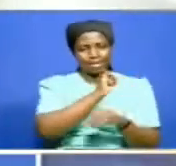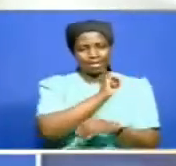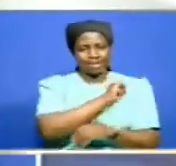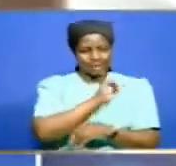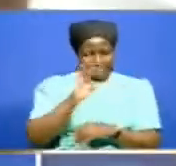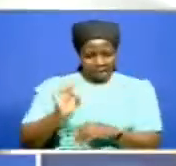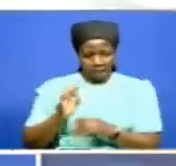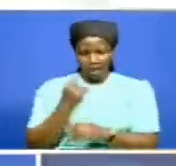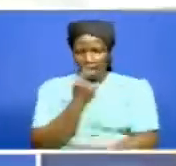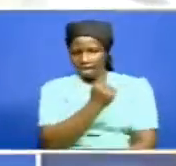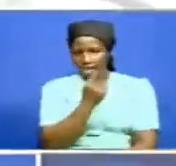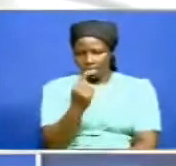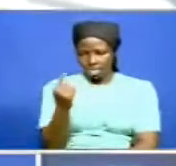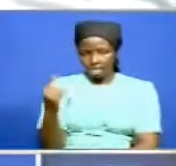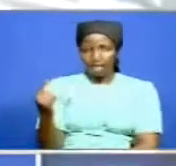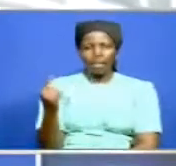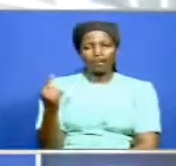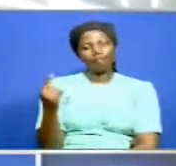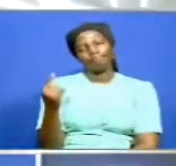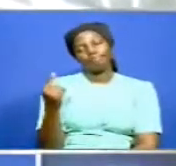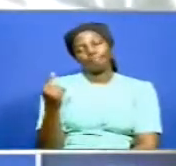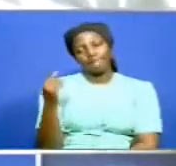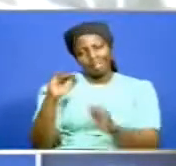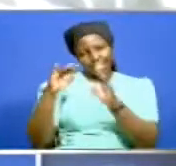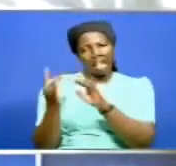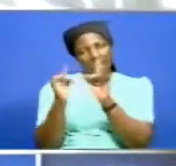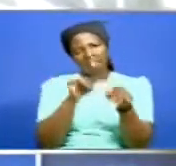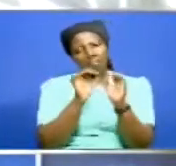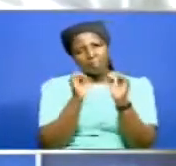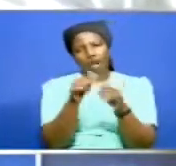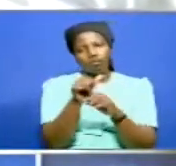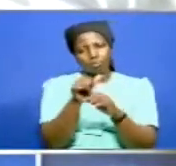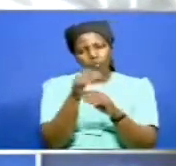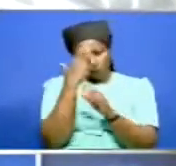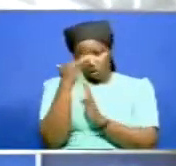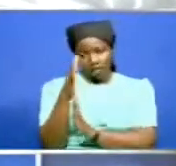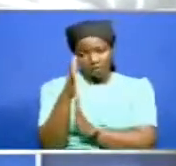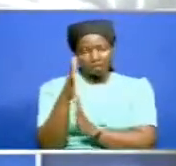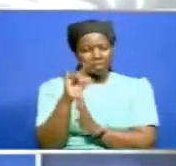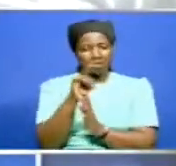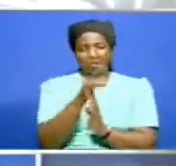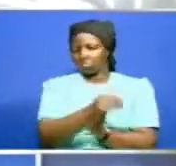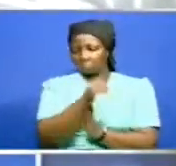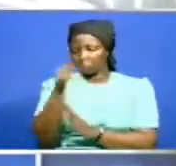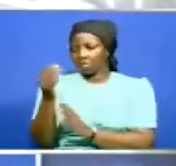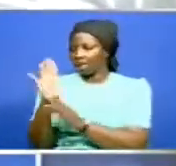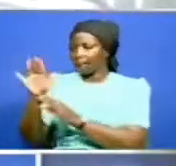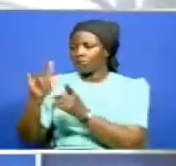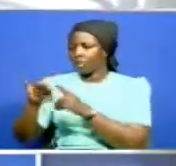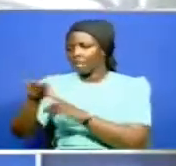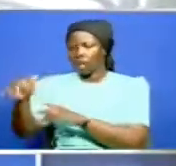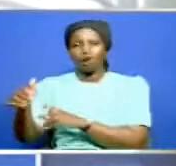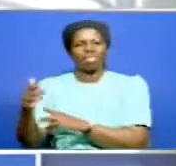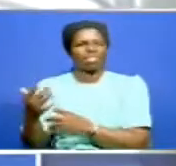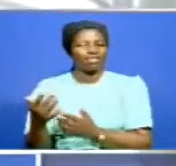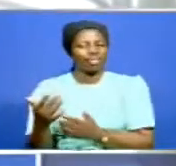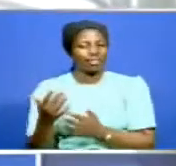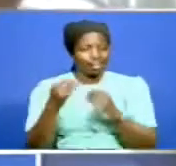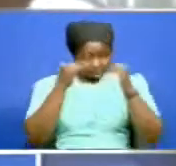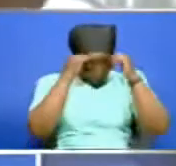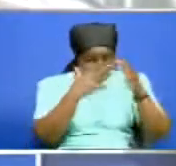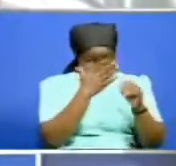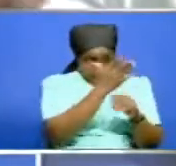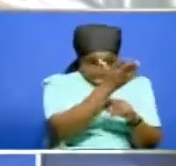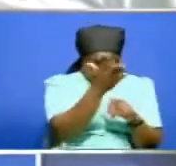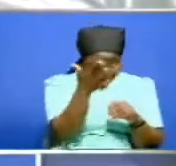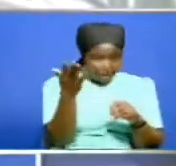simply because of insecurity factor. And those teachers were posted back either to Balambala Township or Lakdera. And the students in